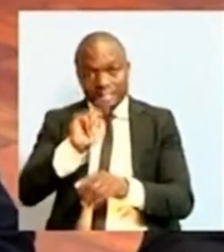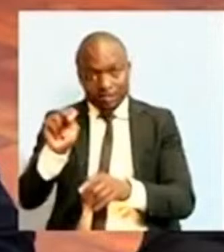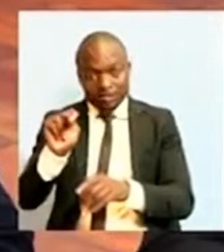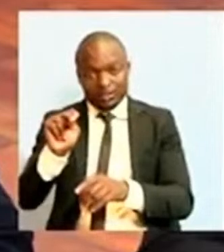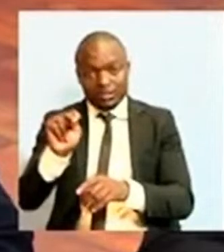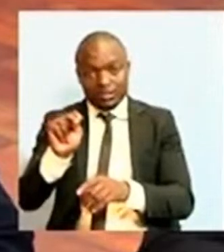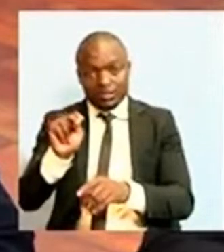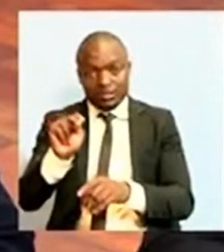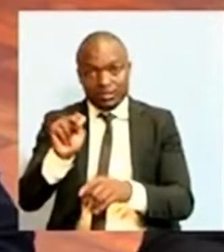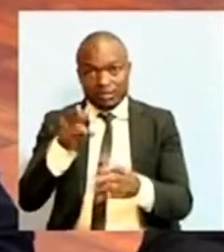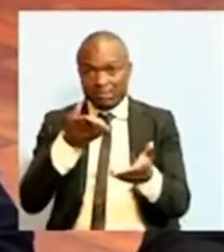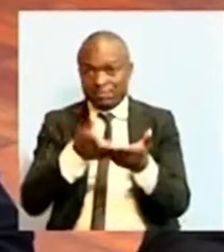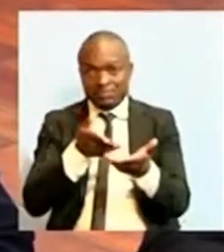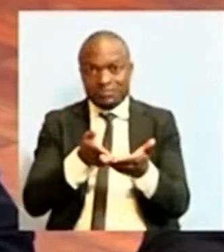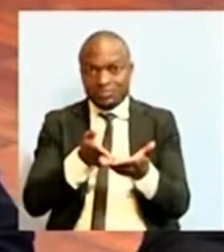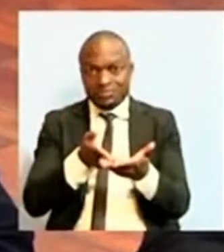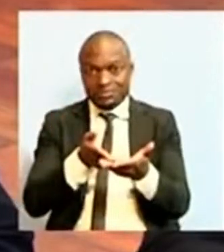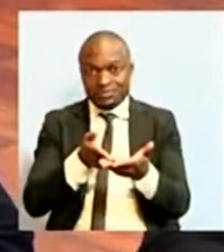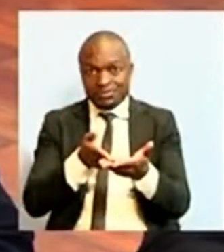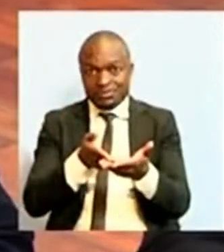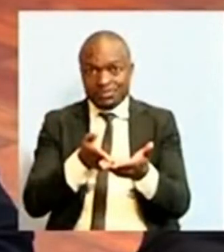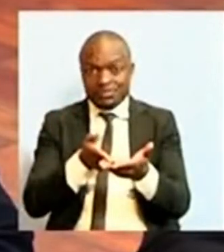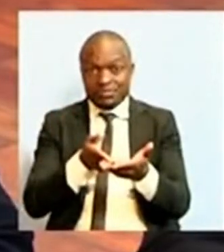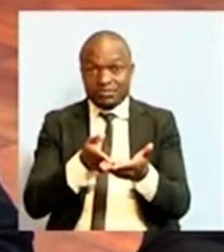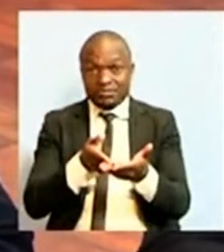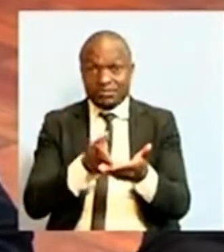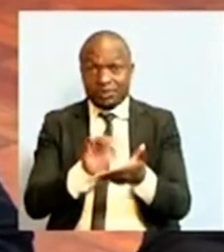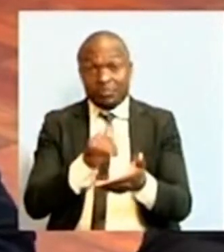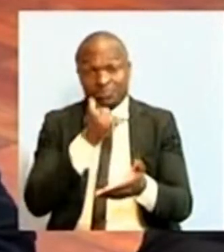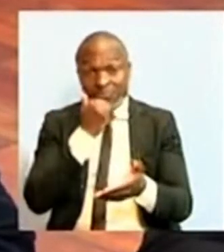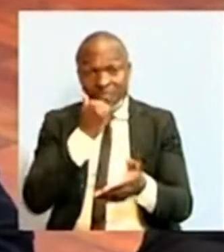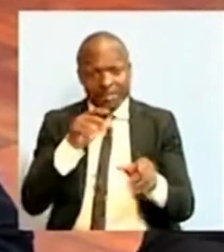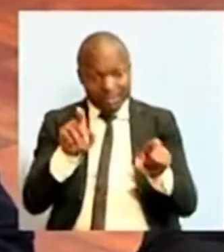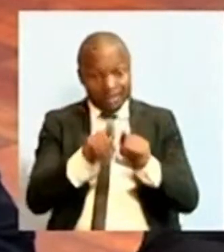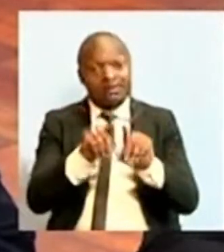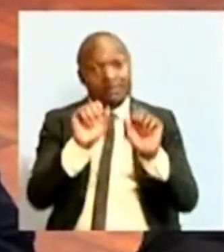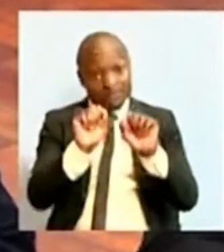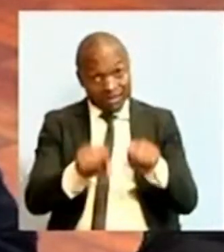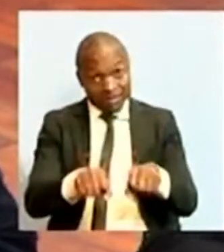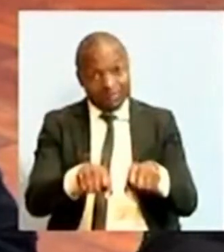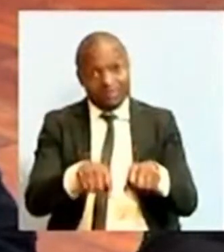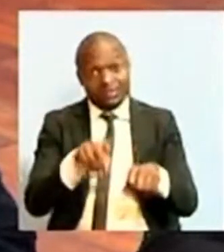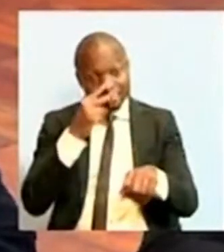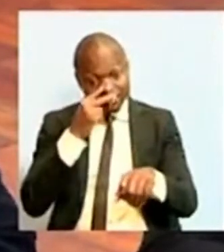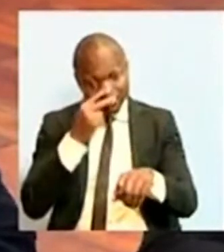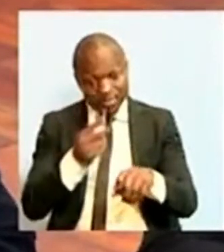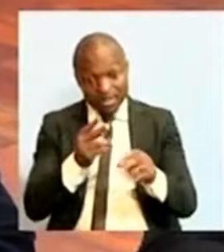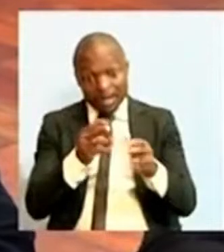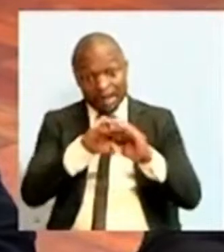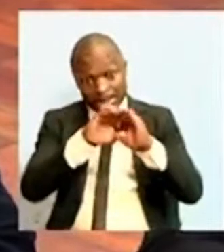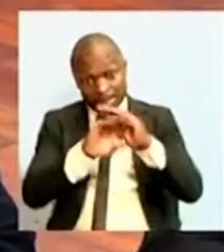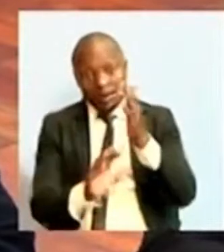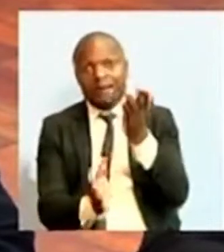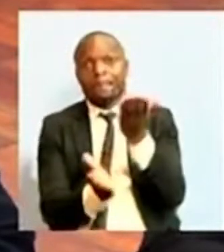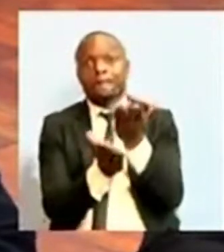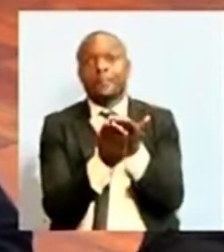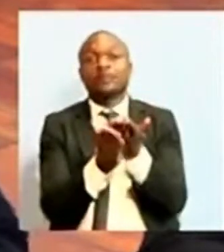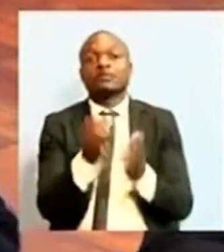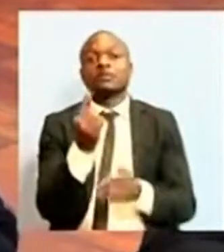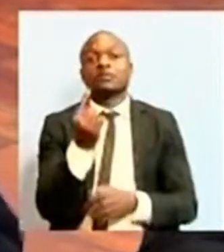were unqualified. And the same, Chair, can be evidenced under Appendix number